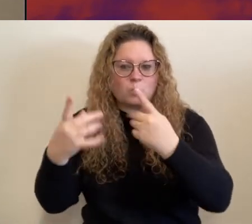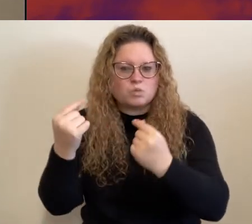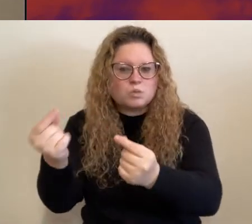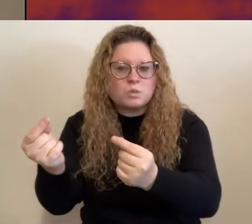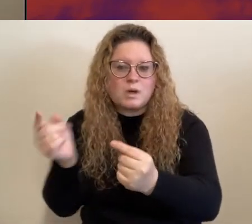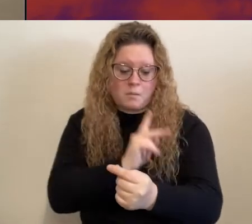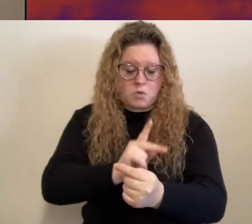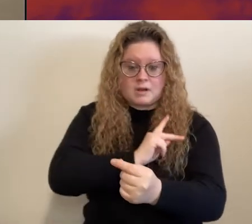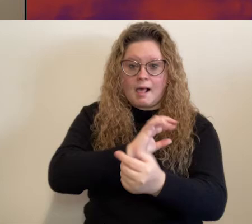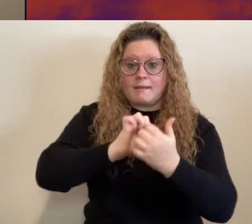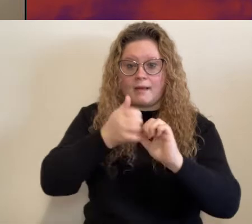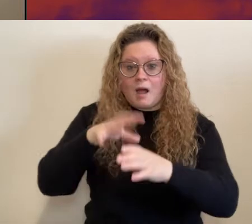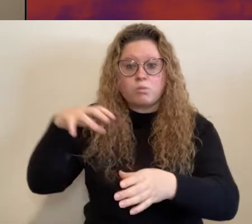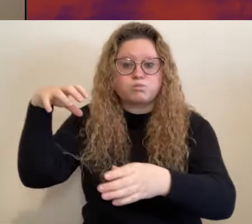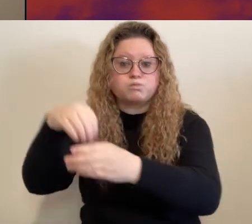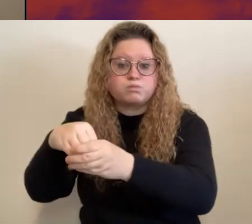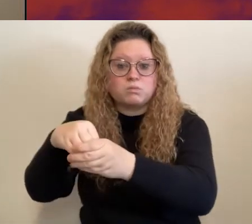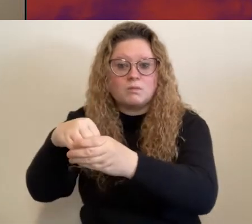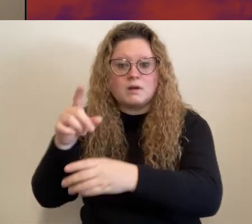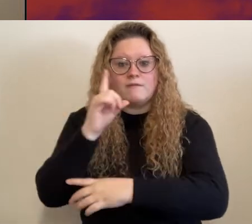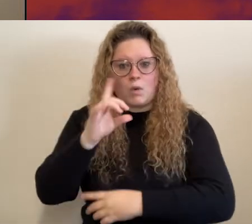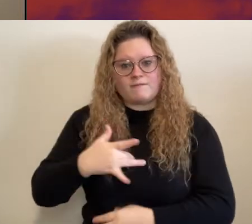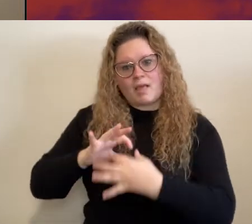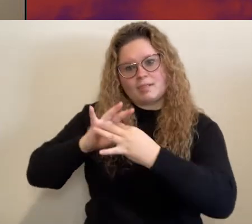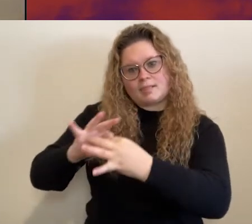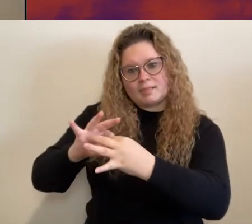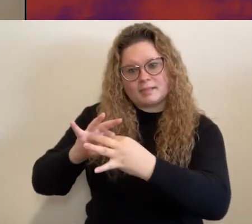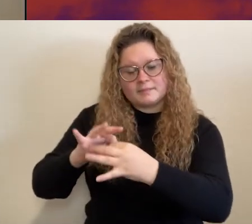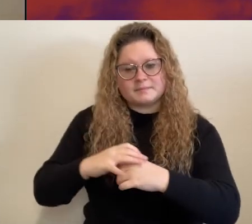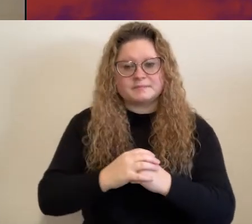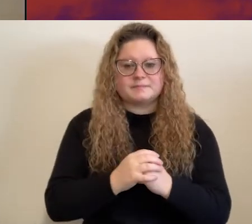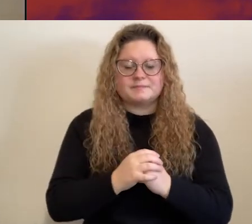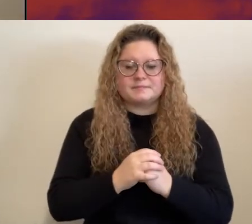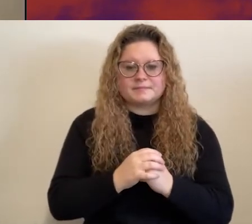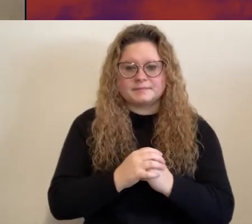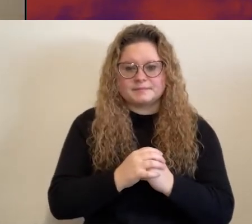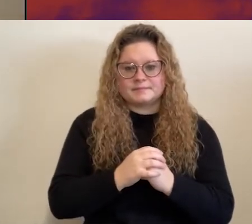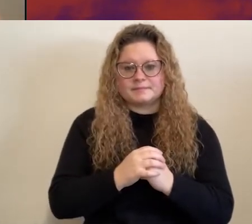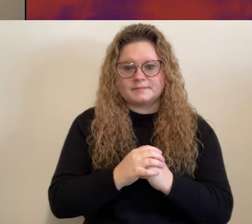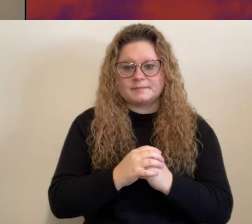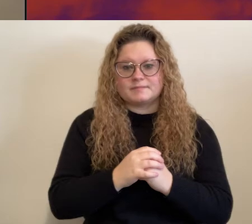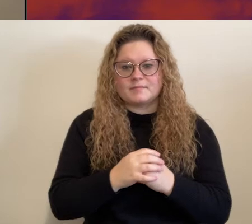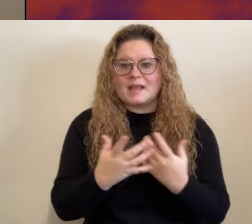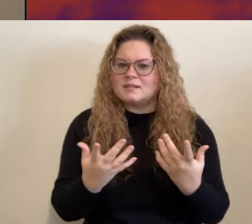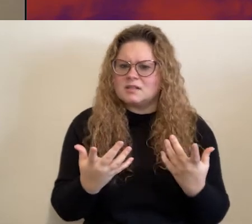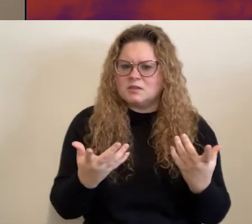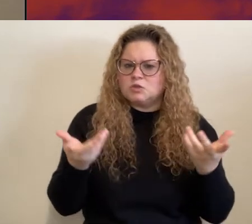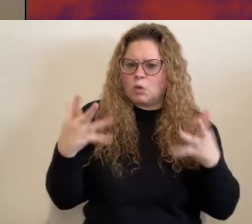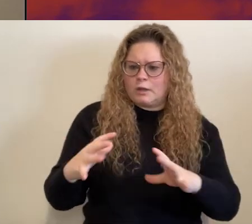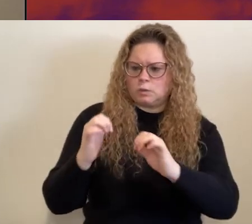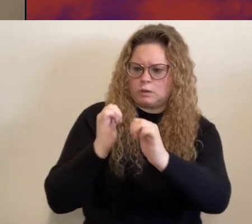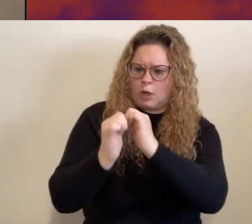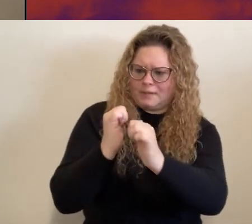to move through in order to actually have a resonance in certain places, and not being in a space of competition, but being in a space